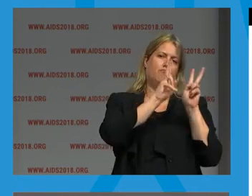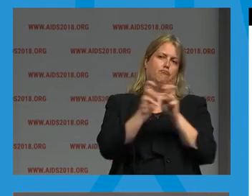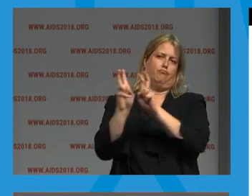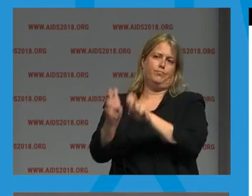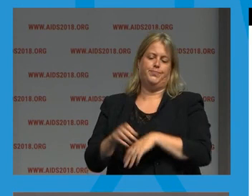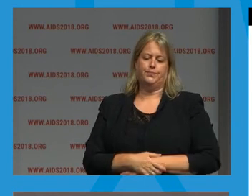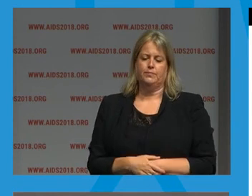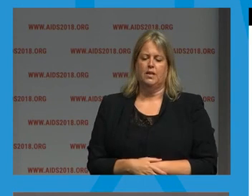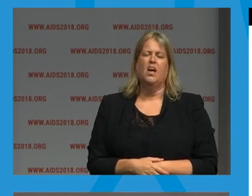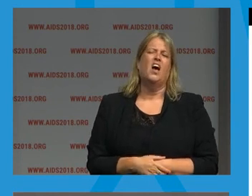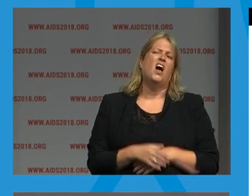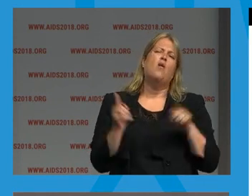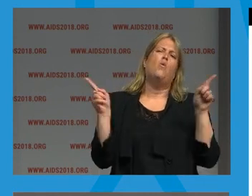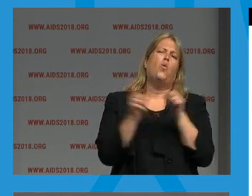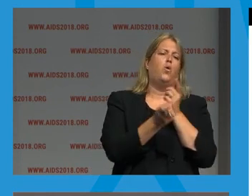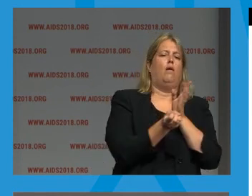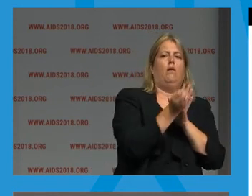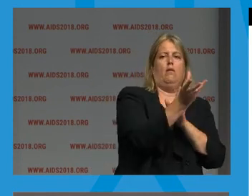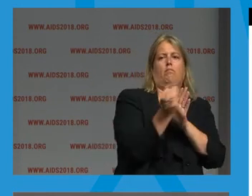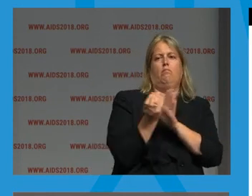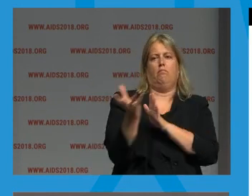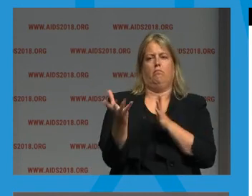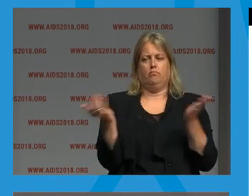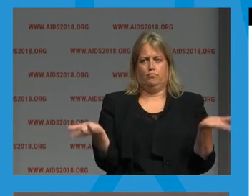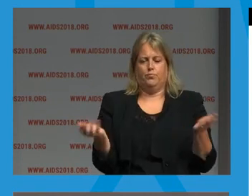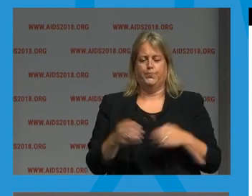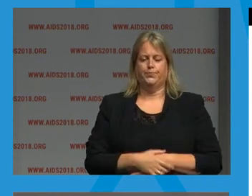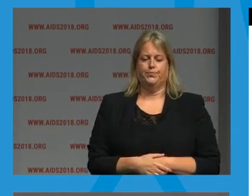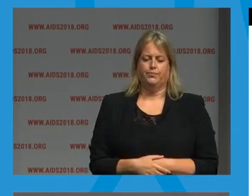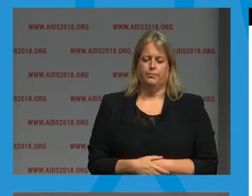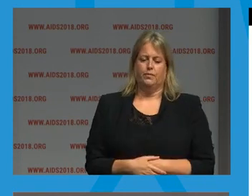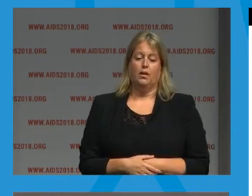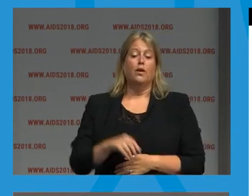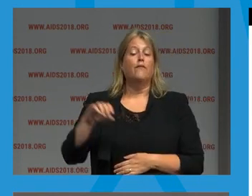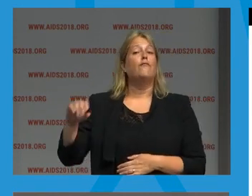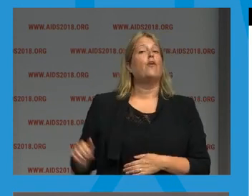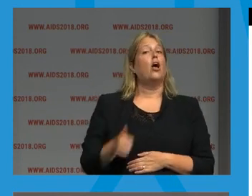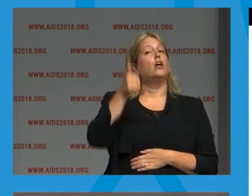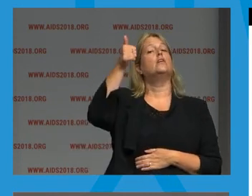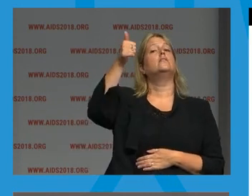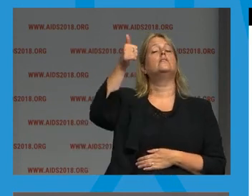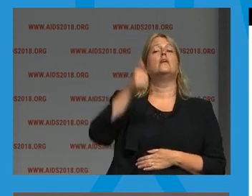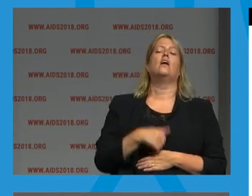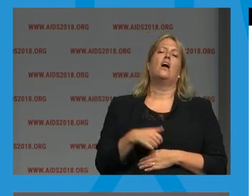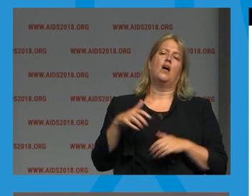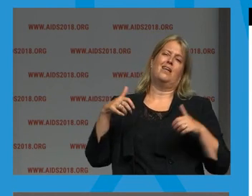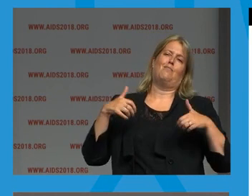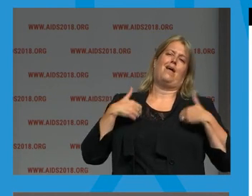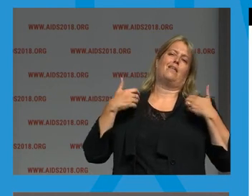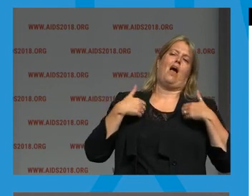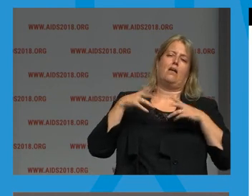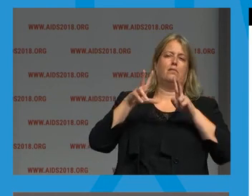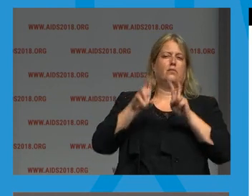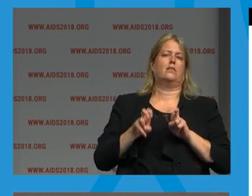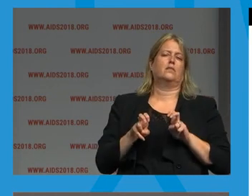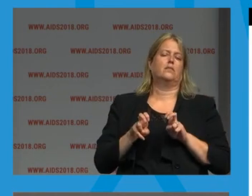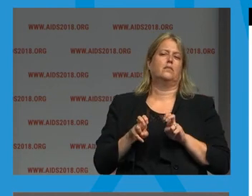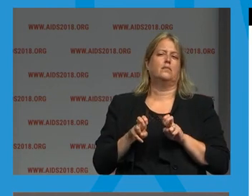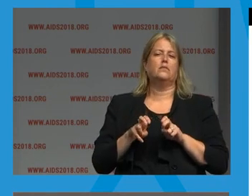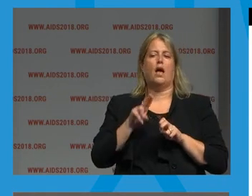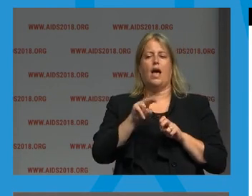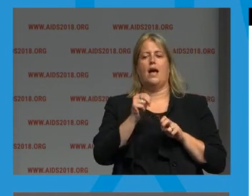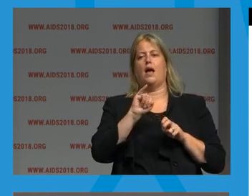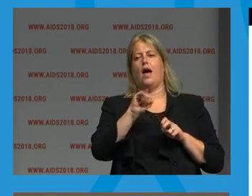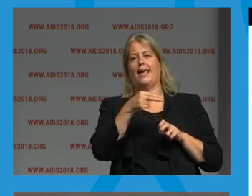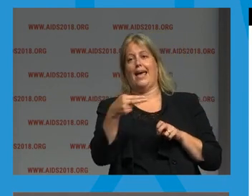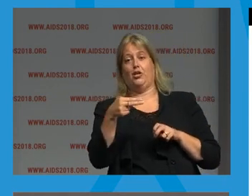briefly report these to you this afternoon. The first was to repeat the macaque study at the